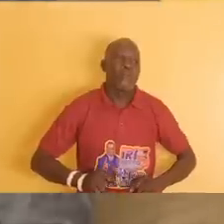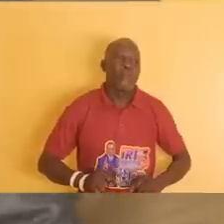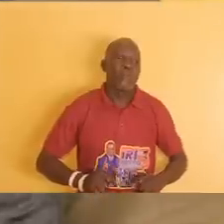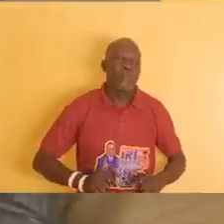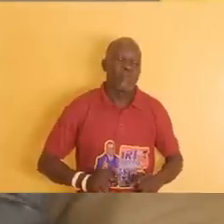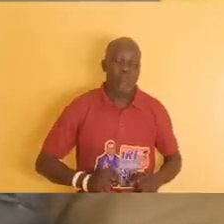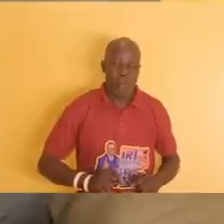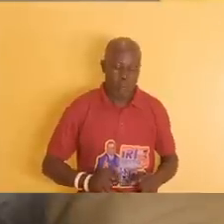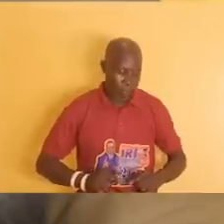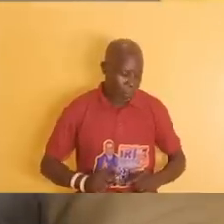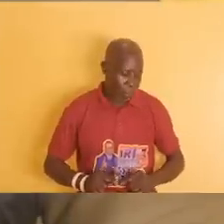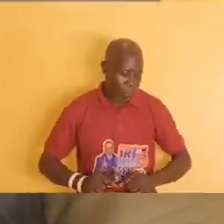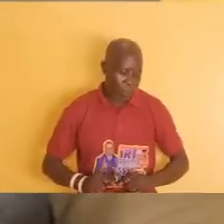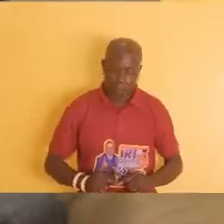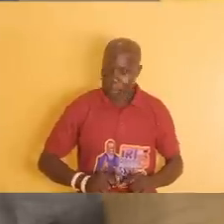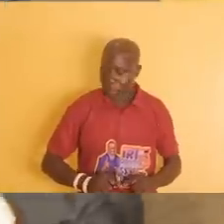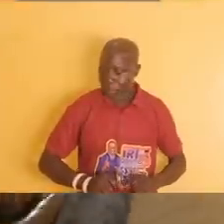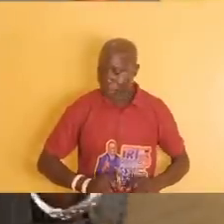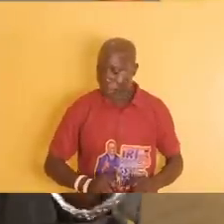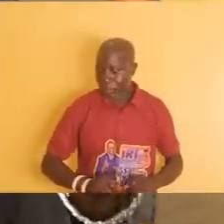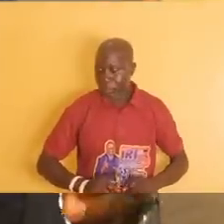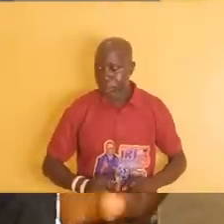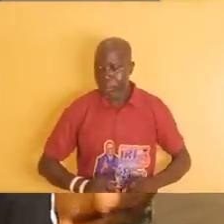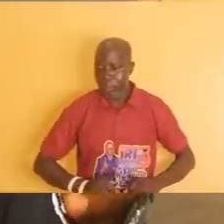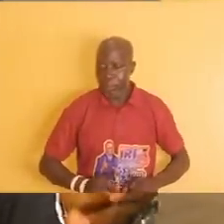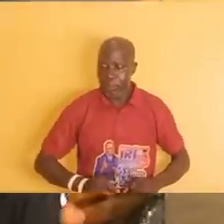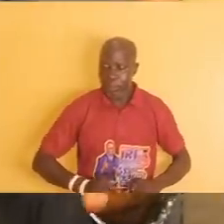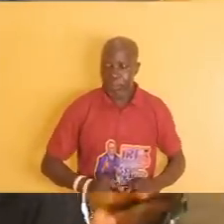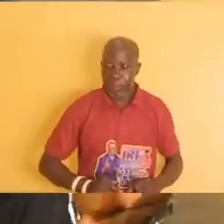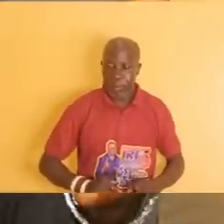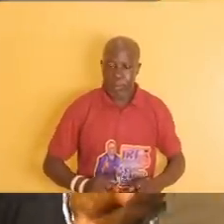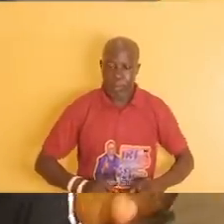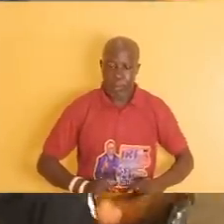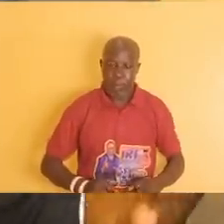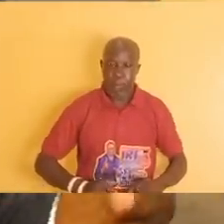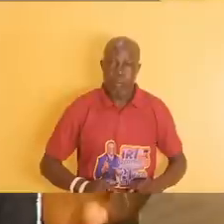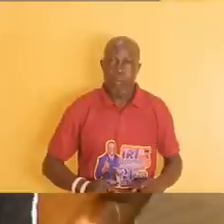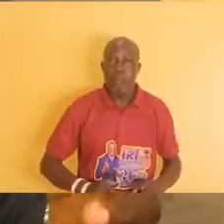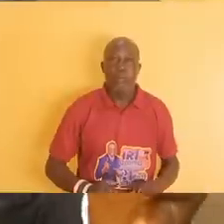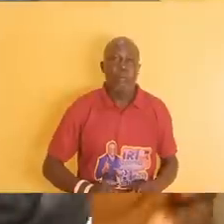Let me know.